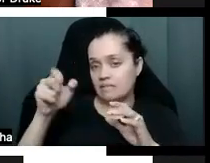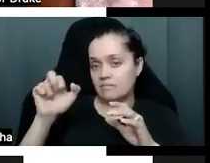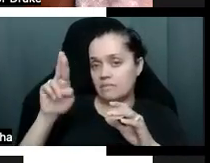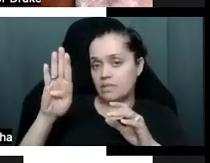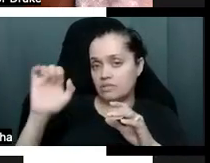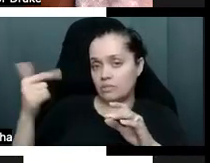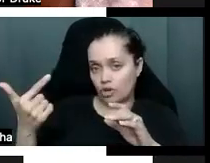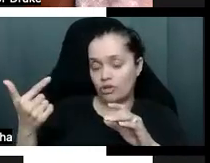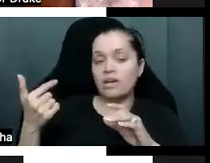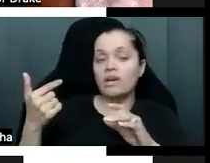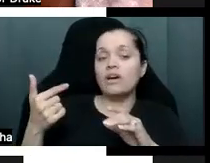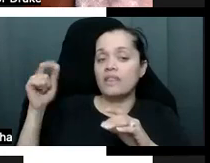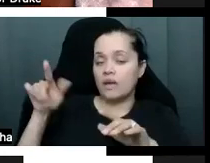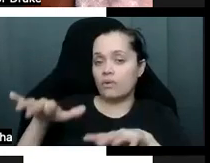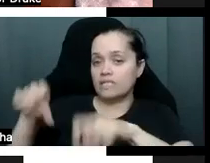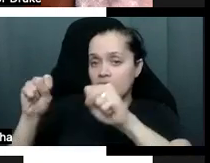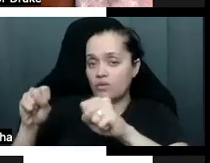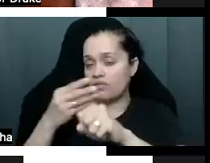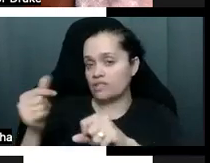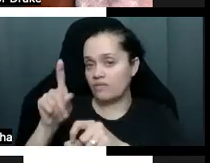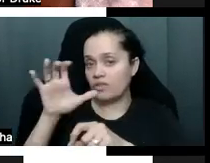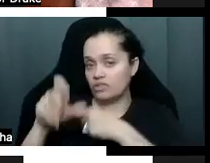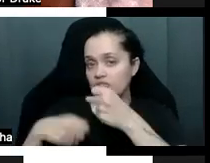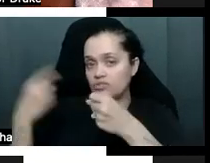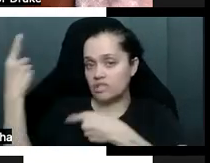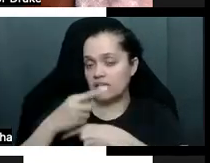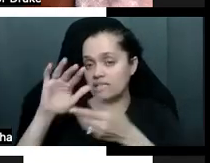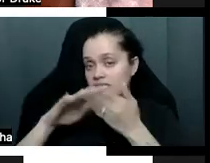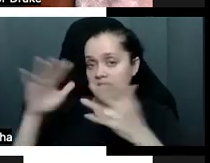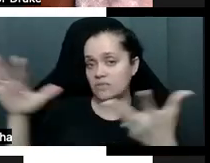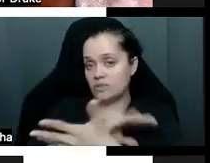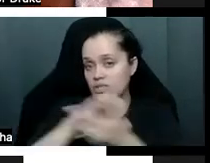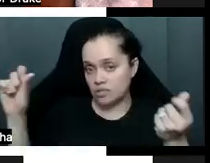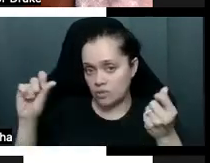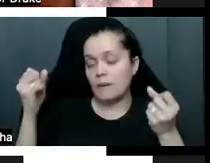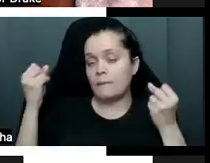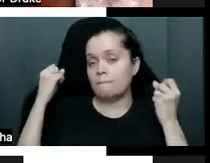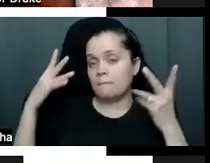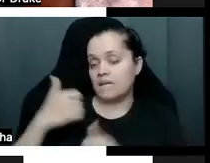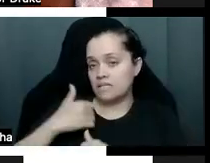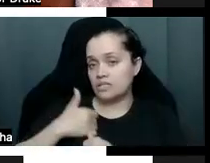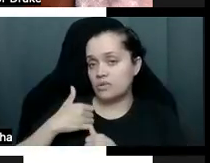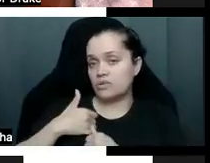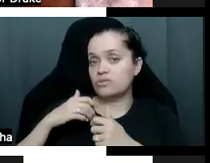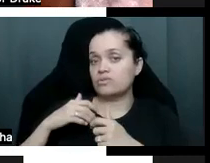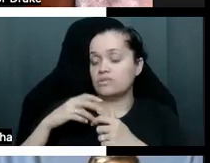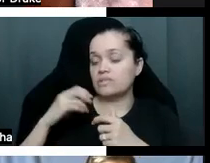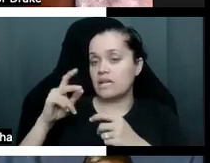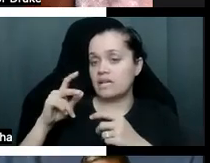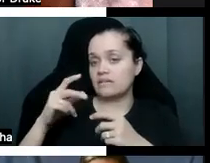days. Cities were destroyed. Millions of soldiers and civilians